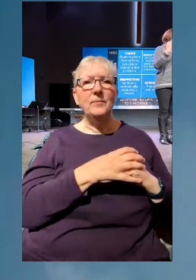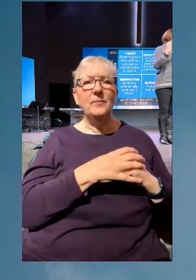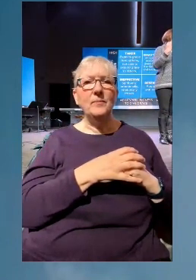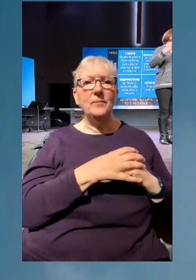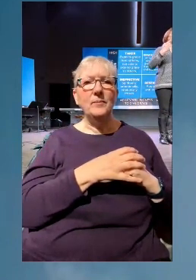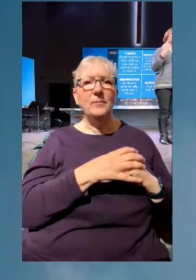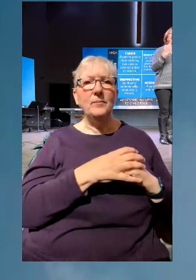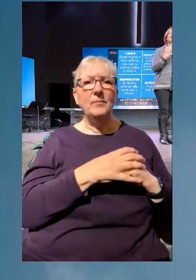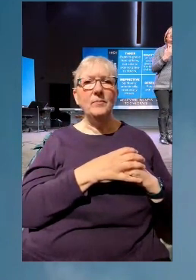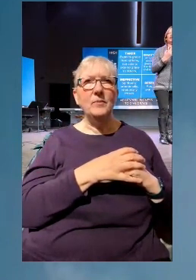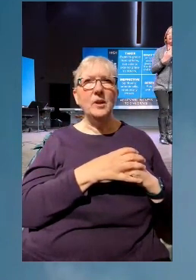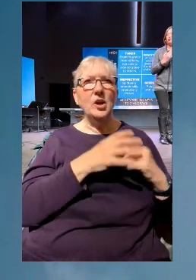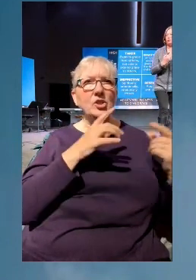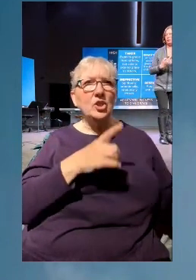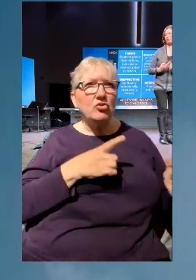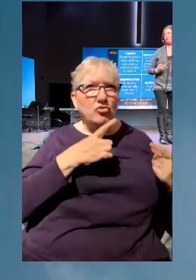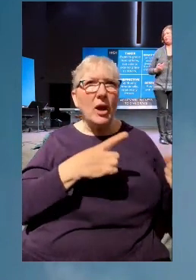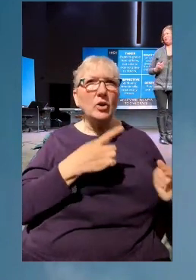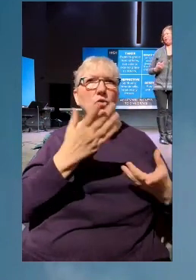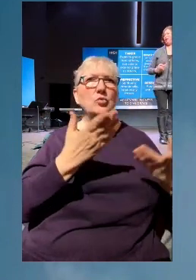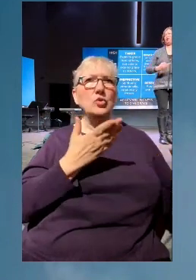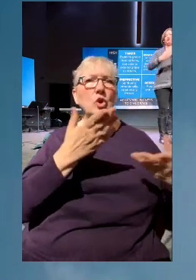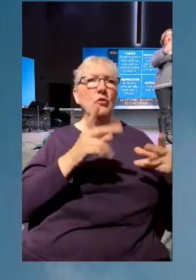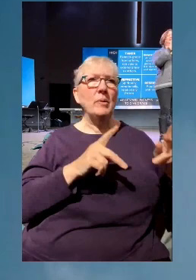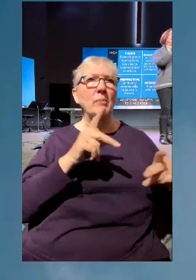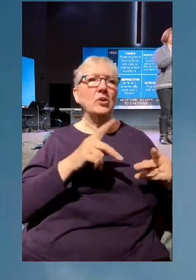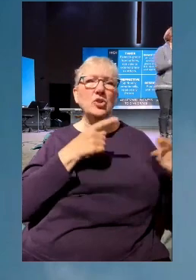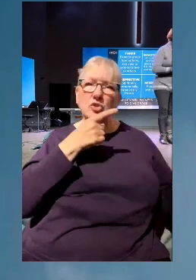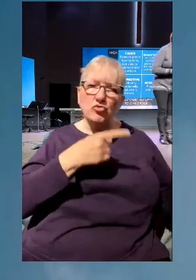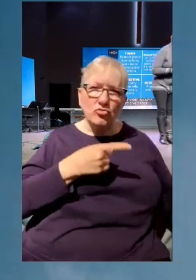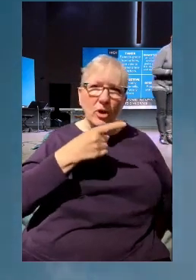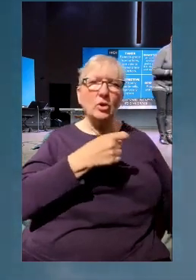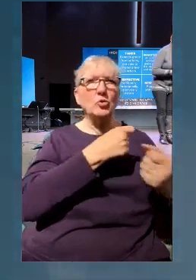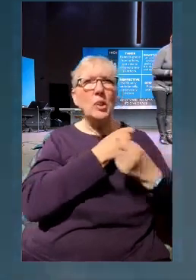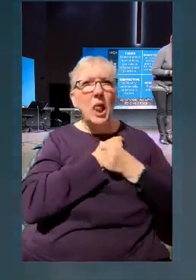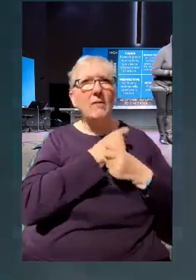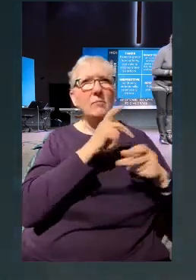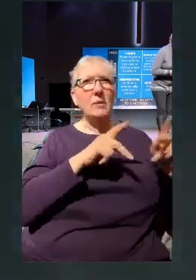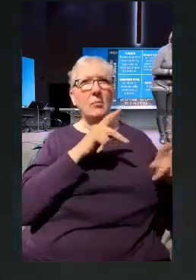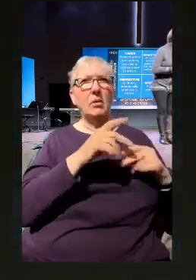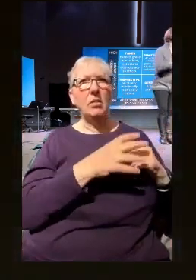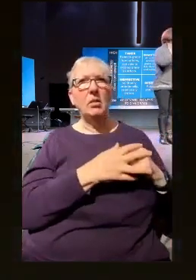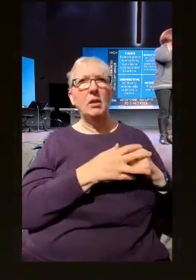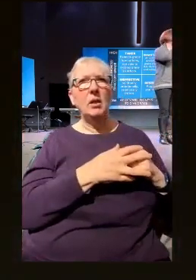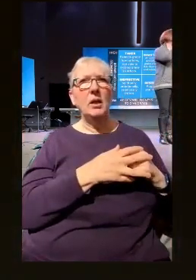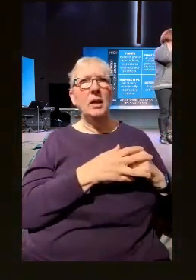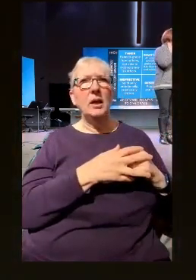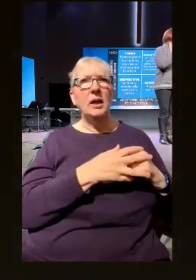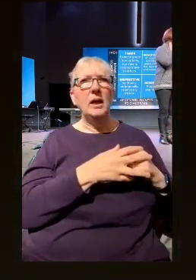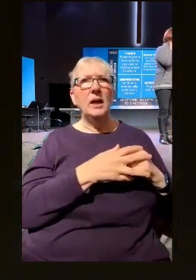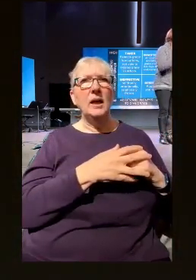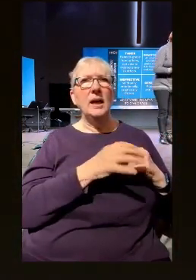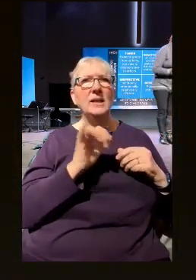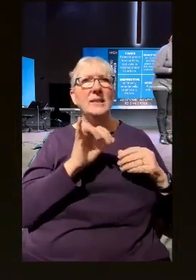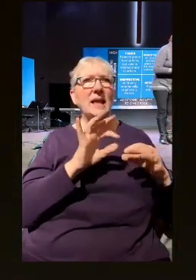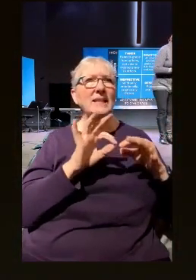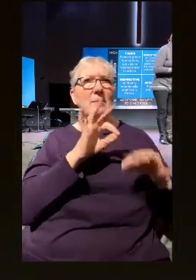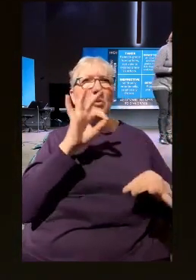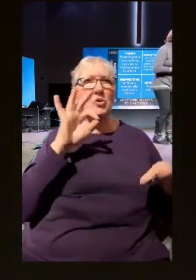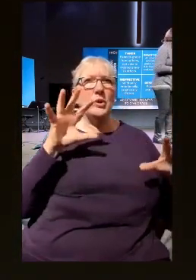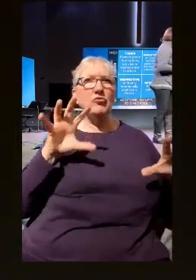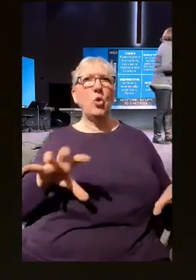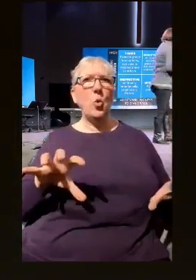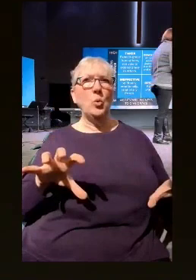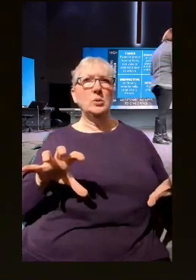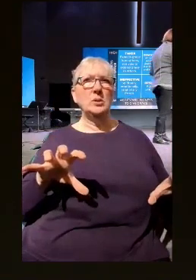She struggled to serve people. She struggled to love people. It's like you're spiritually frozen in that